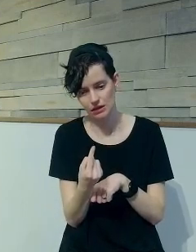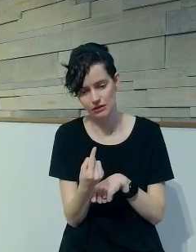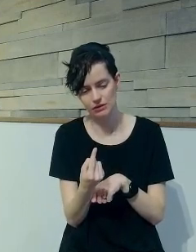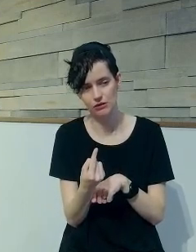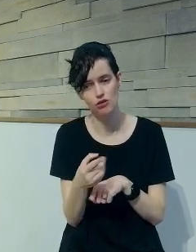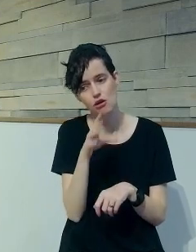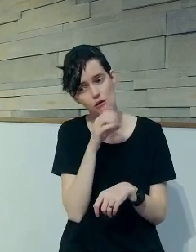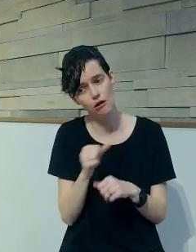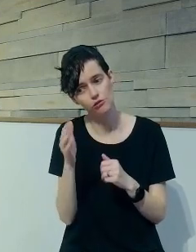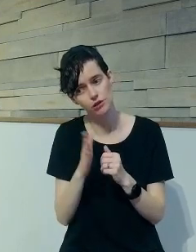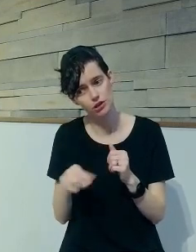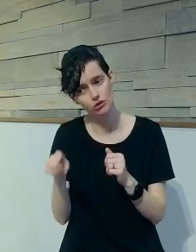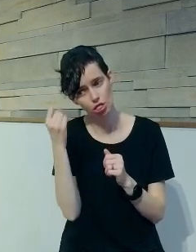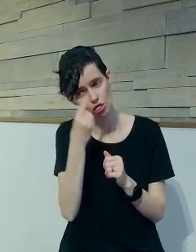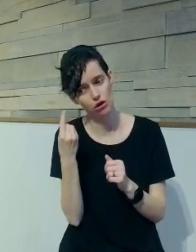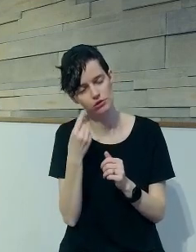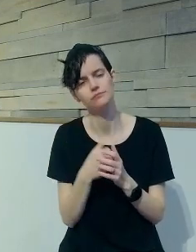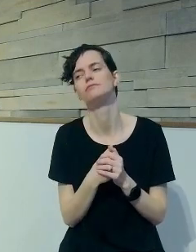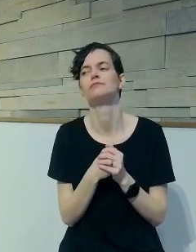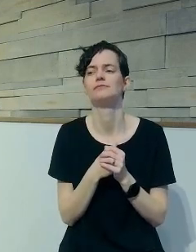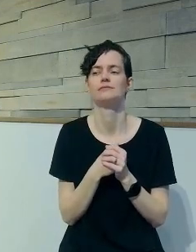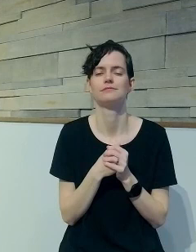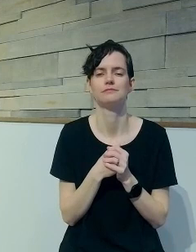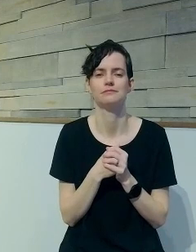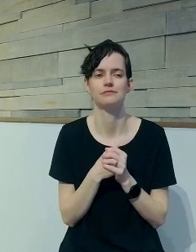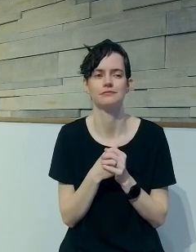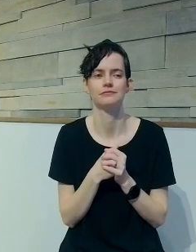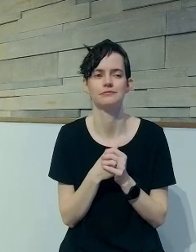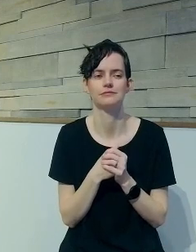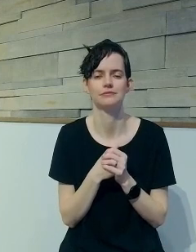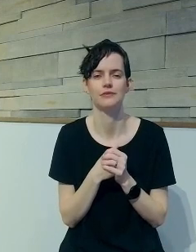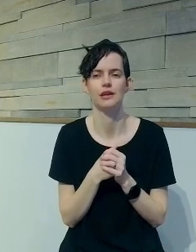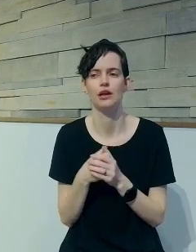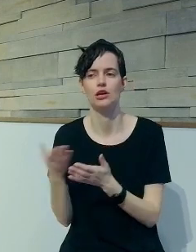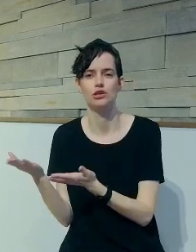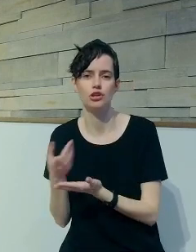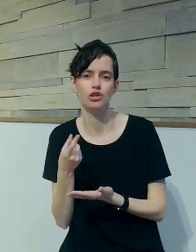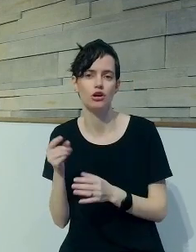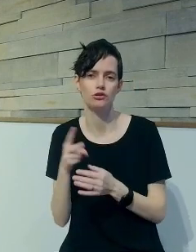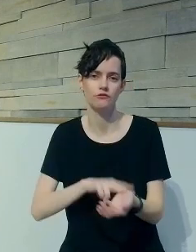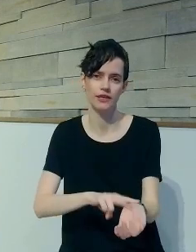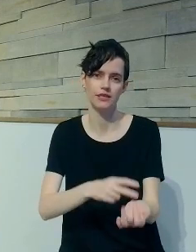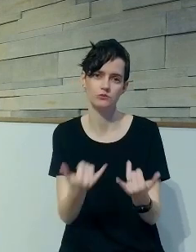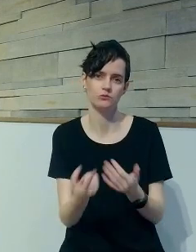in the house, you look older than you really are, all right? So I took Penny to the vet this